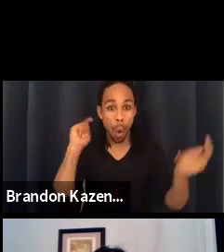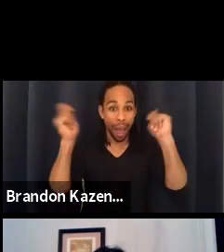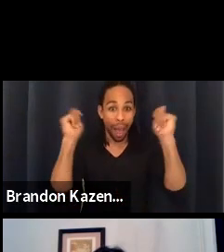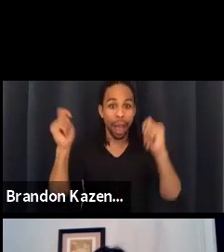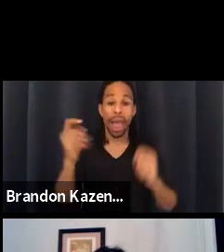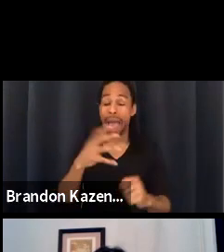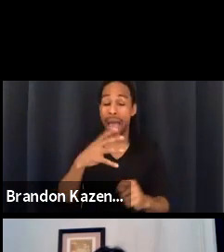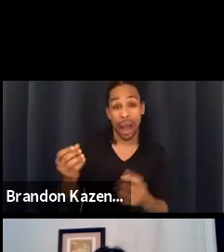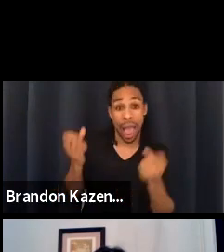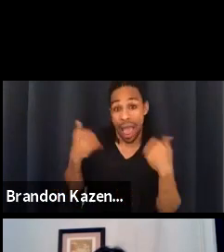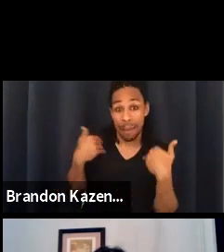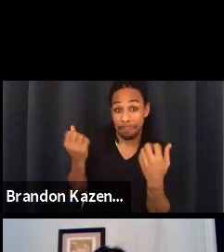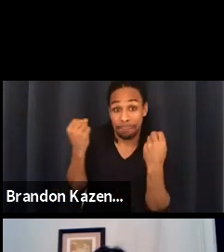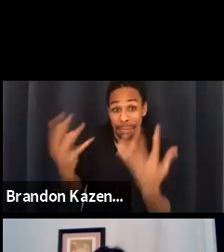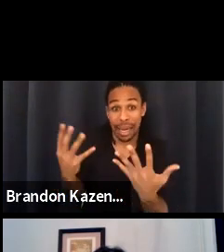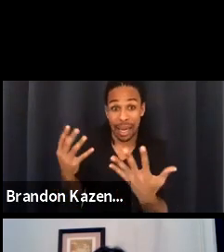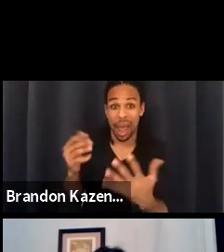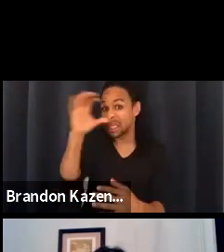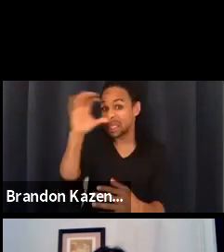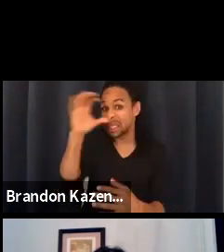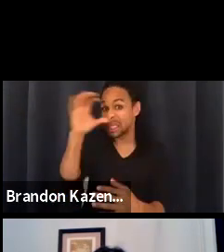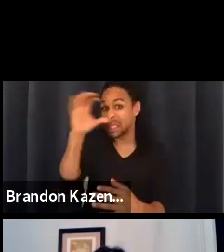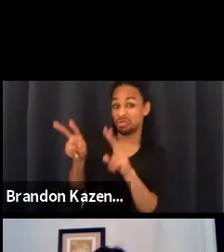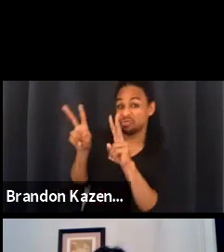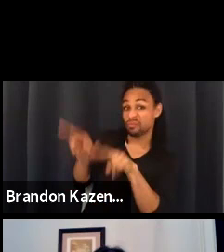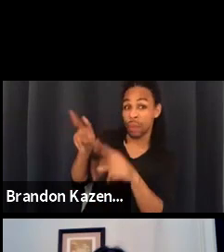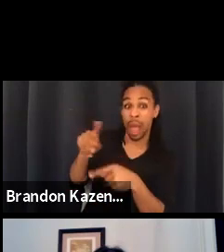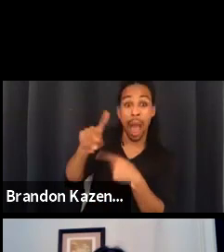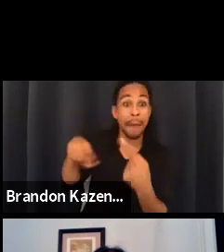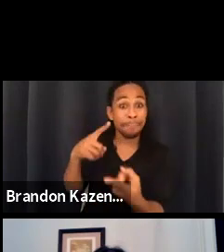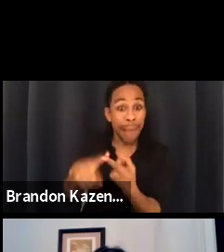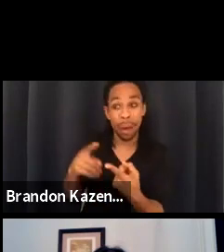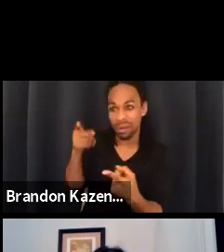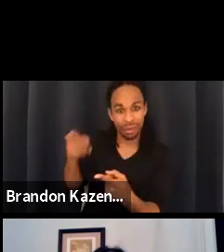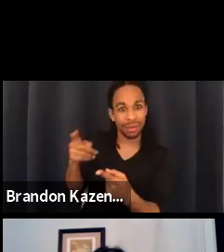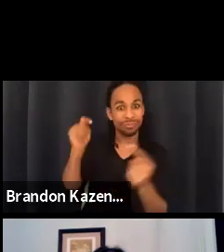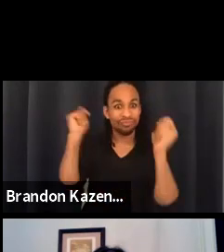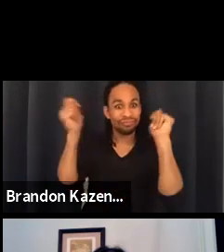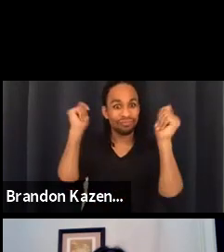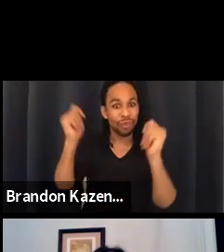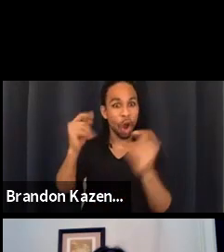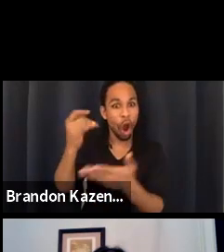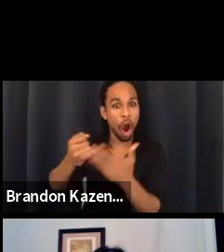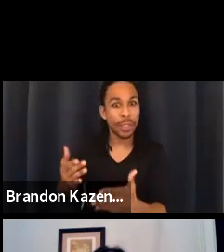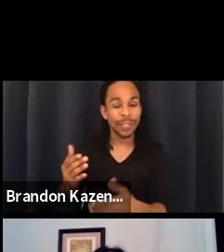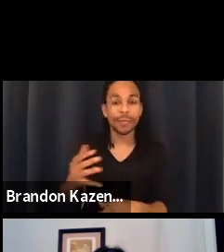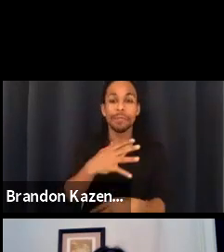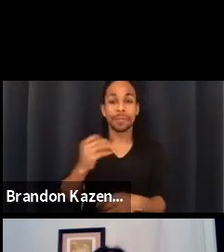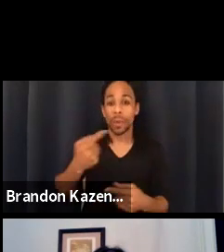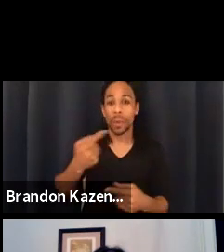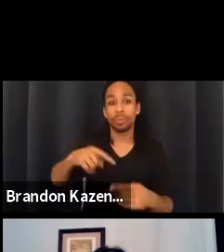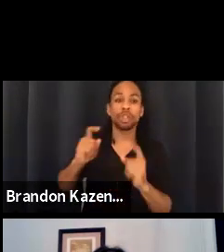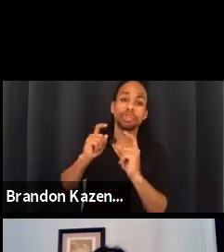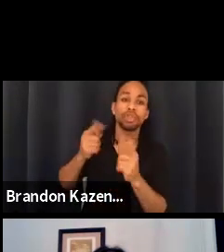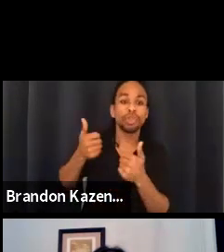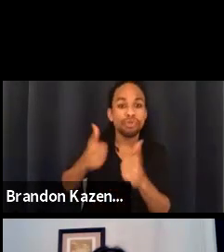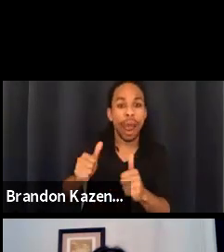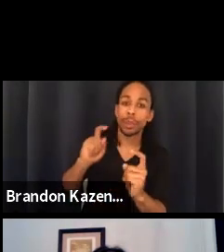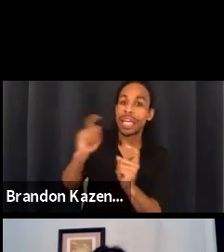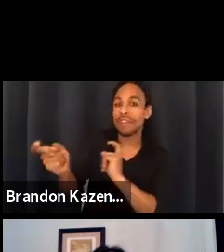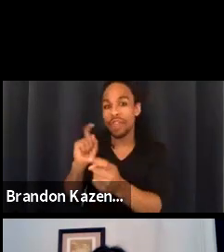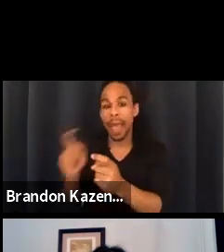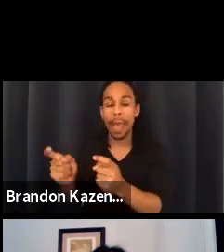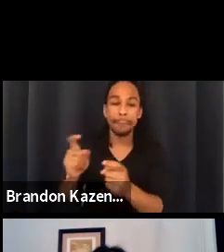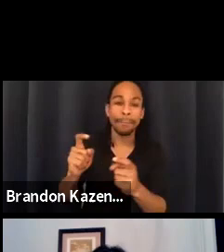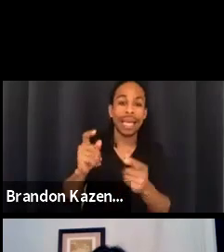we were trying our best, you know, giving them gift cards instead of in the amount of what they would have received in